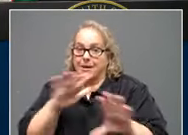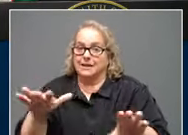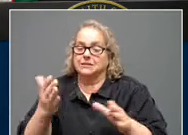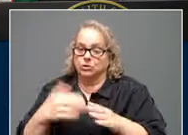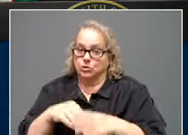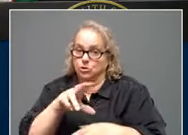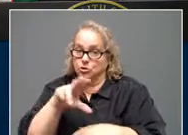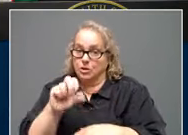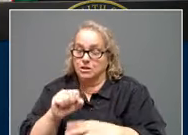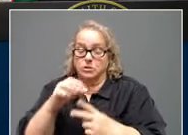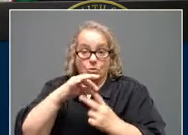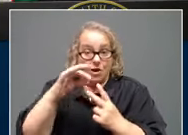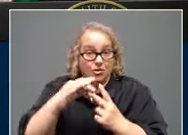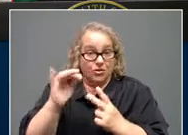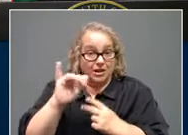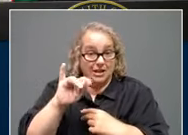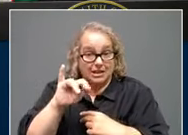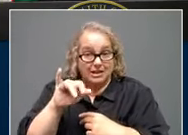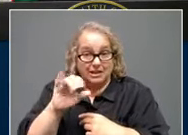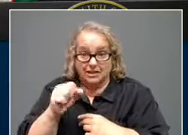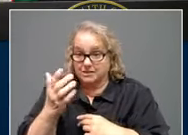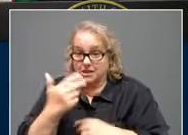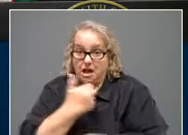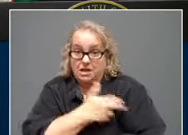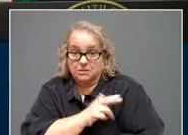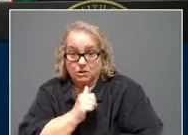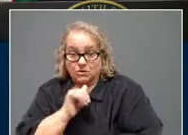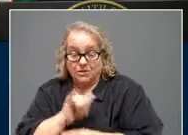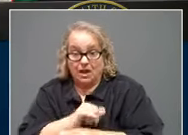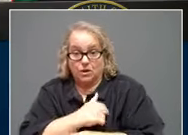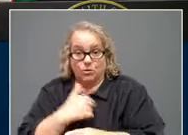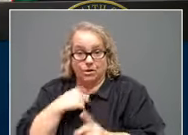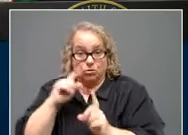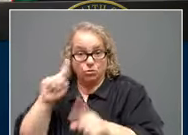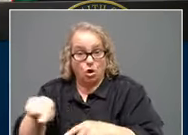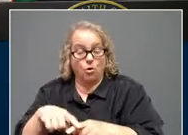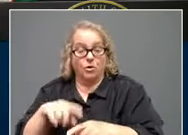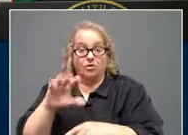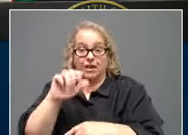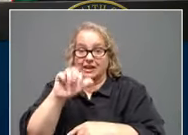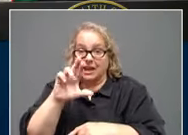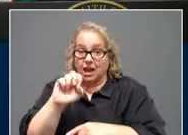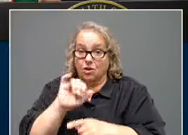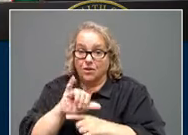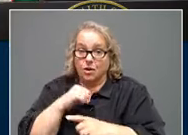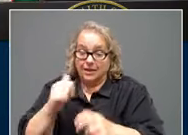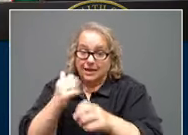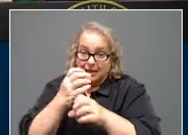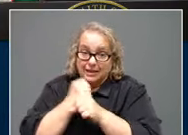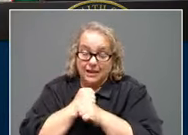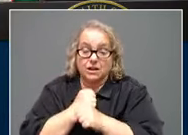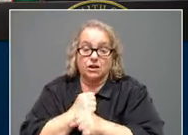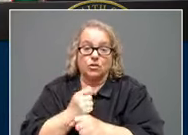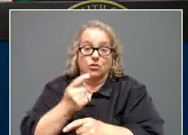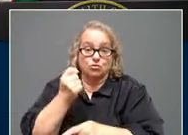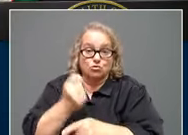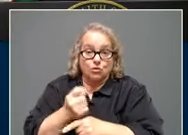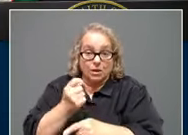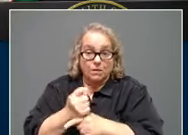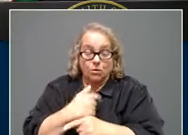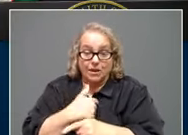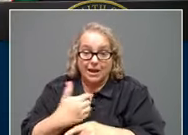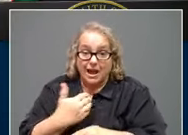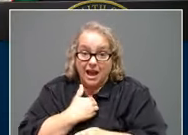it is the hospitals that we would go to, the care that we can get, the treatments that we have,